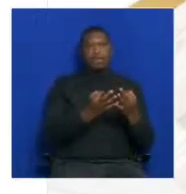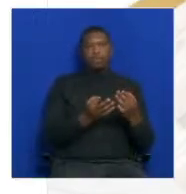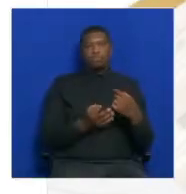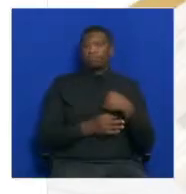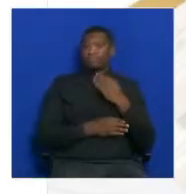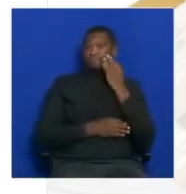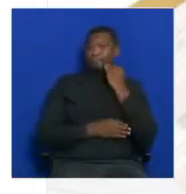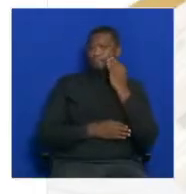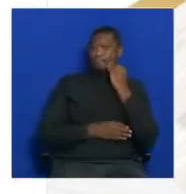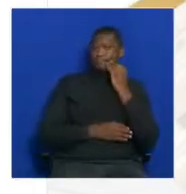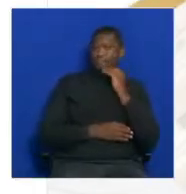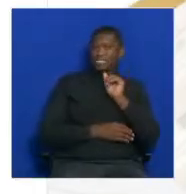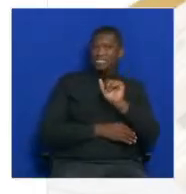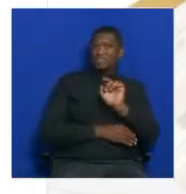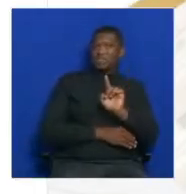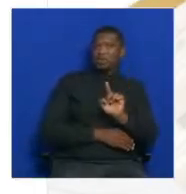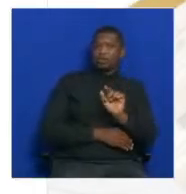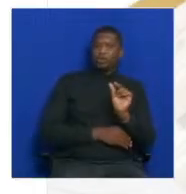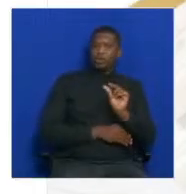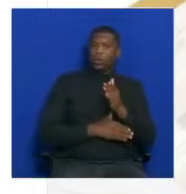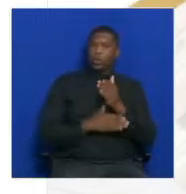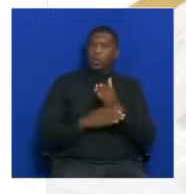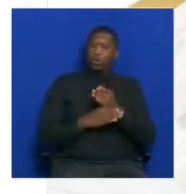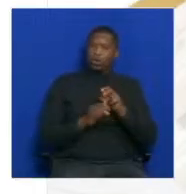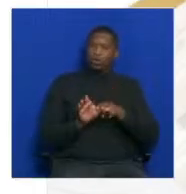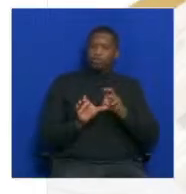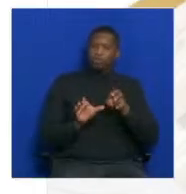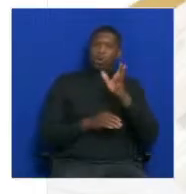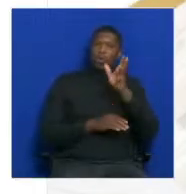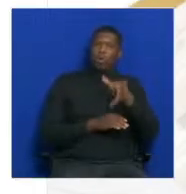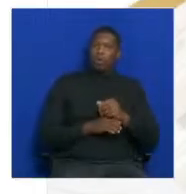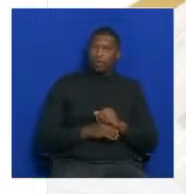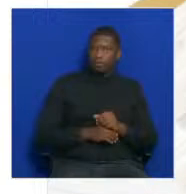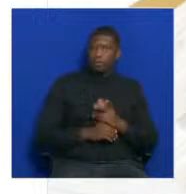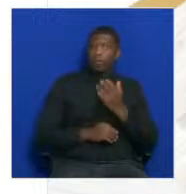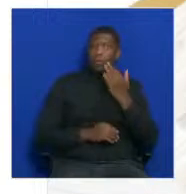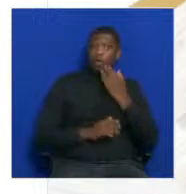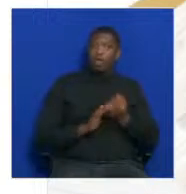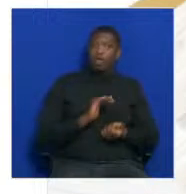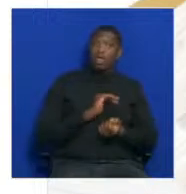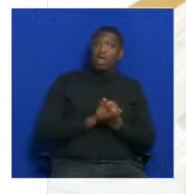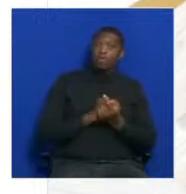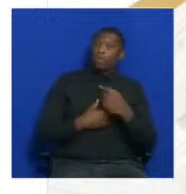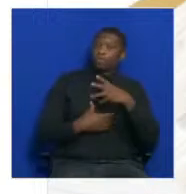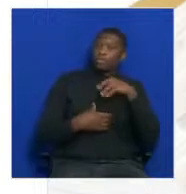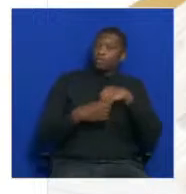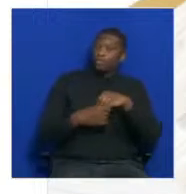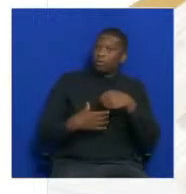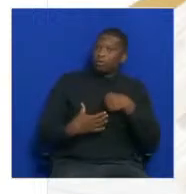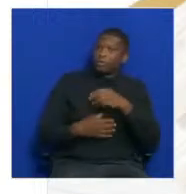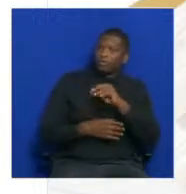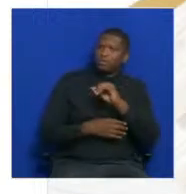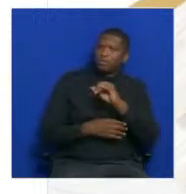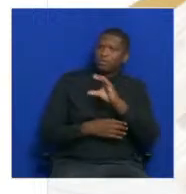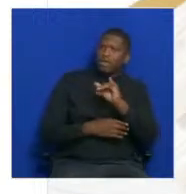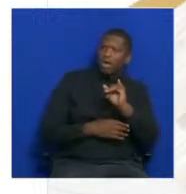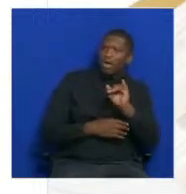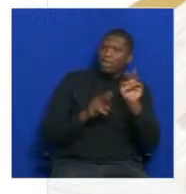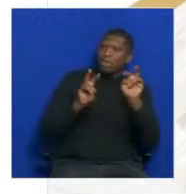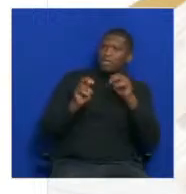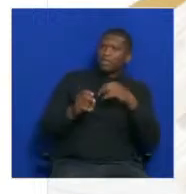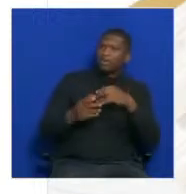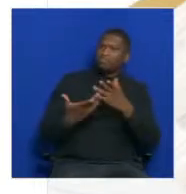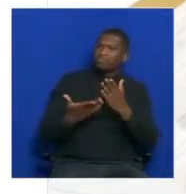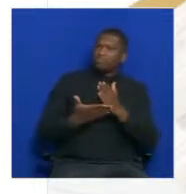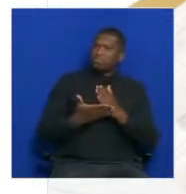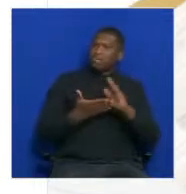end of my career. When I found myself excluded from the CI matters, I made a deliberate decision not to